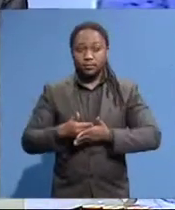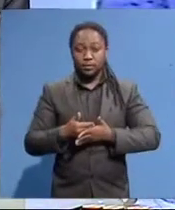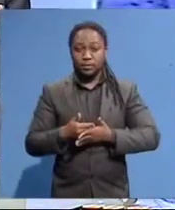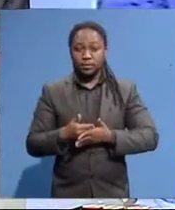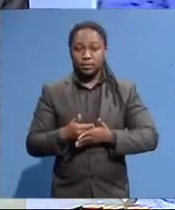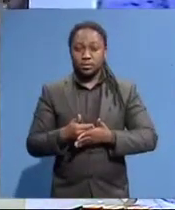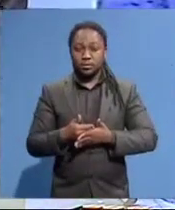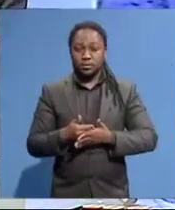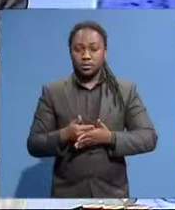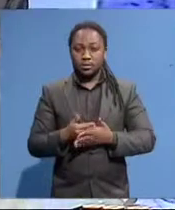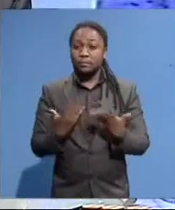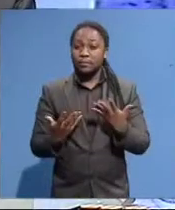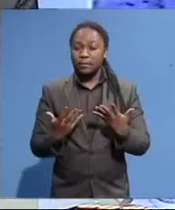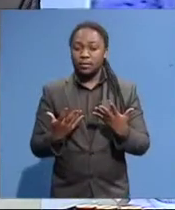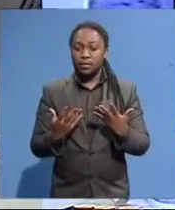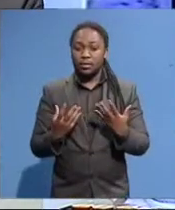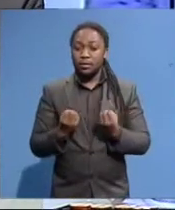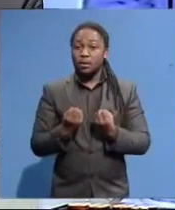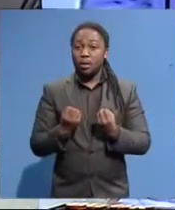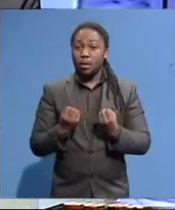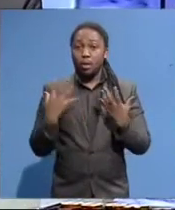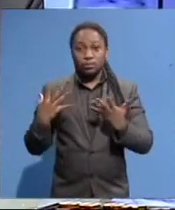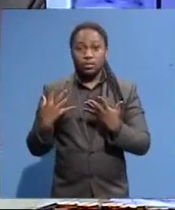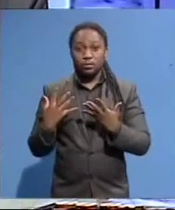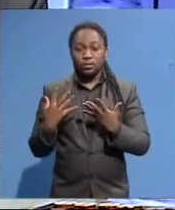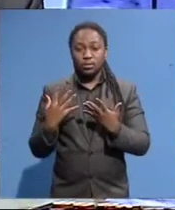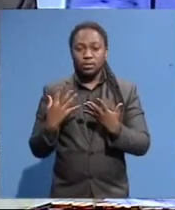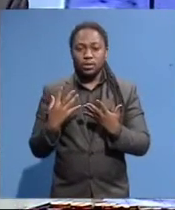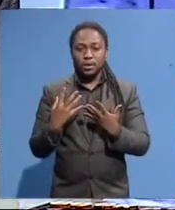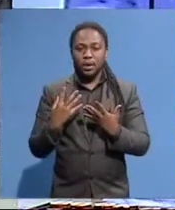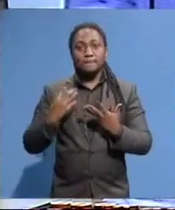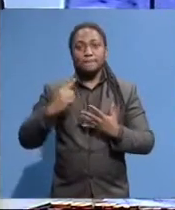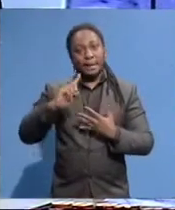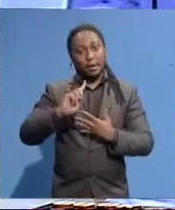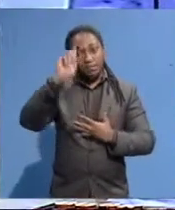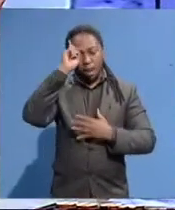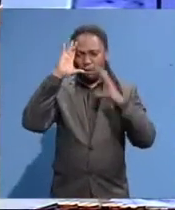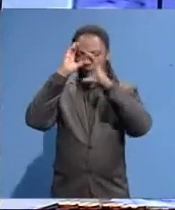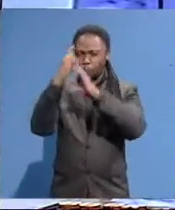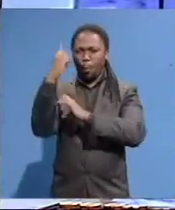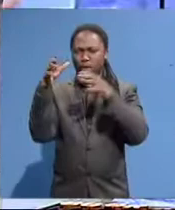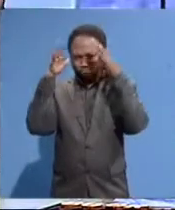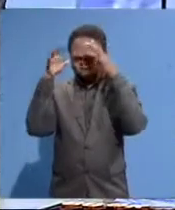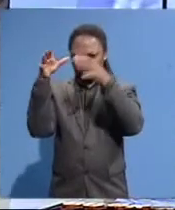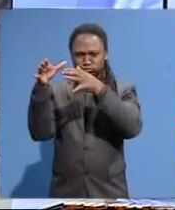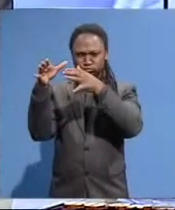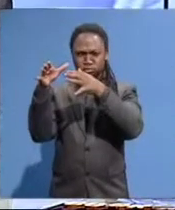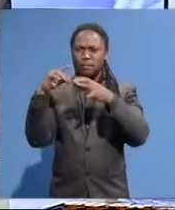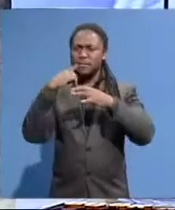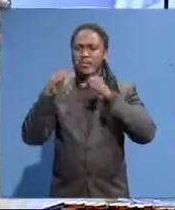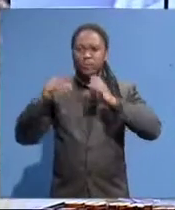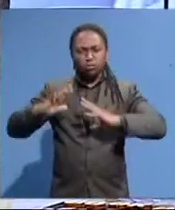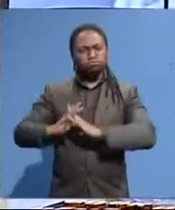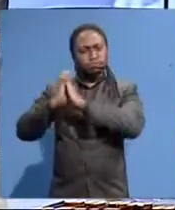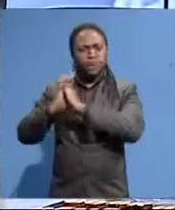giving, in many instances, the discussions that we've had, a very one-dimensional view of Nelson Mandela. We've talked about Nelson Mandela, the reconciliator, but